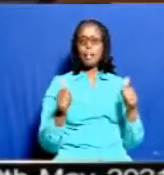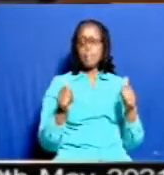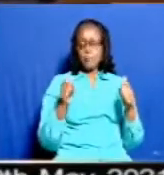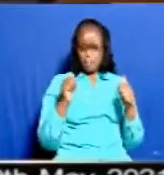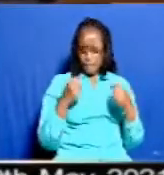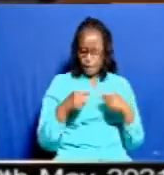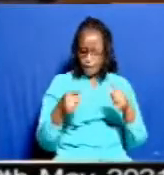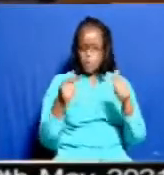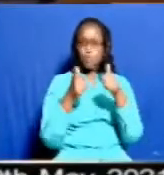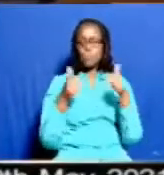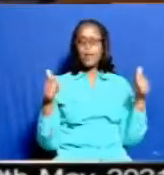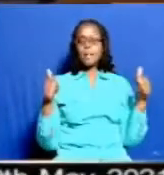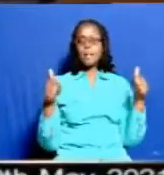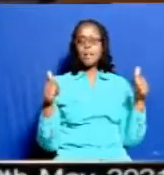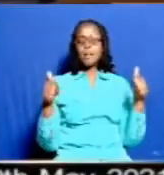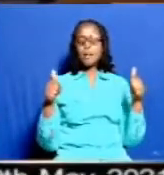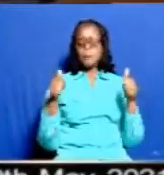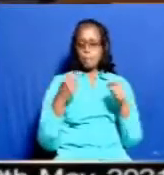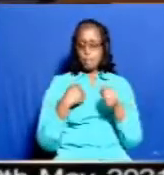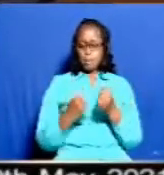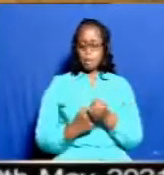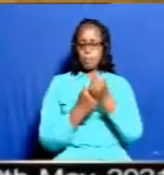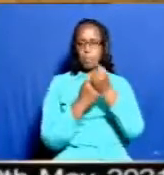those remarks, Honorable Speaker, I support.